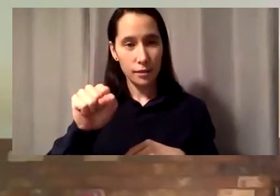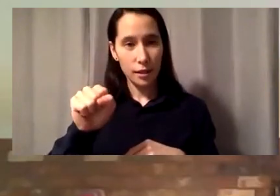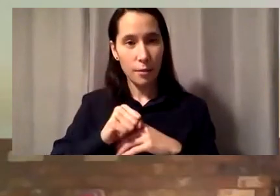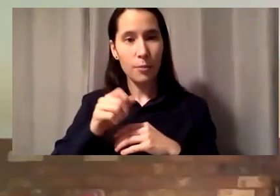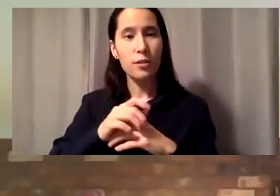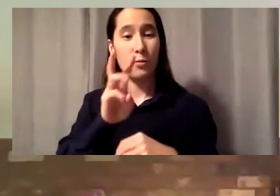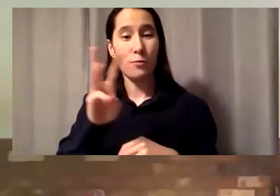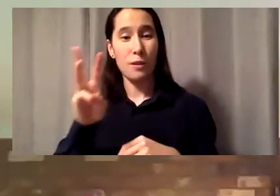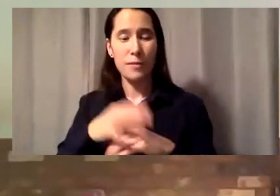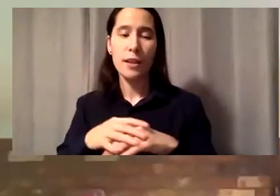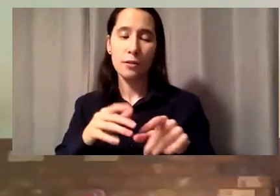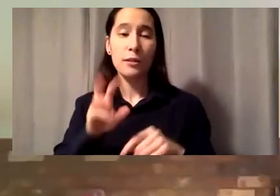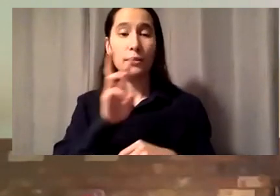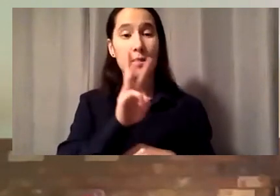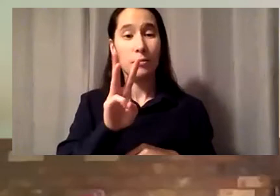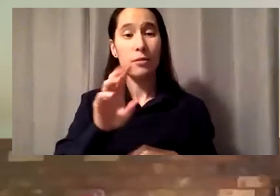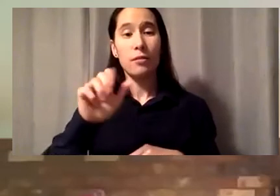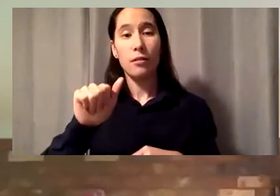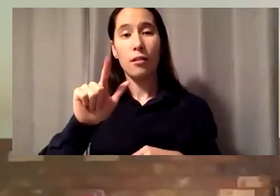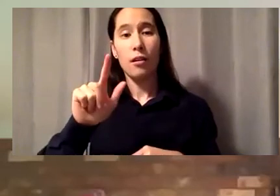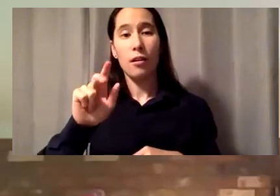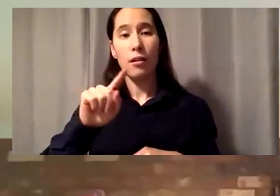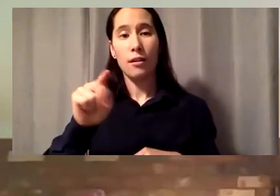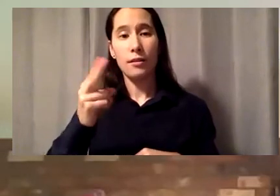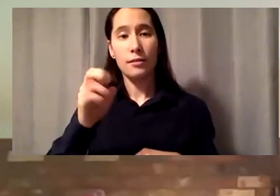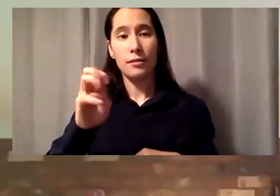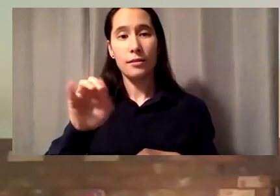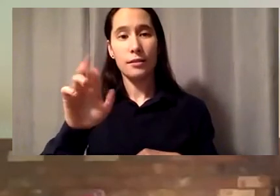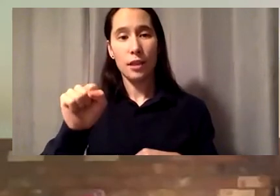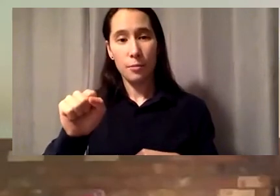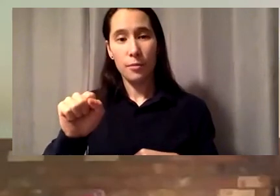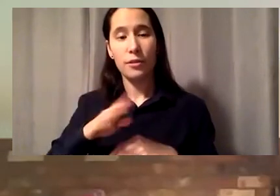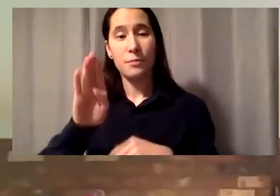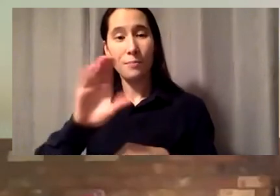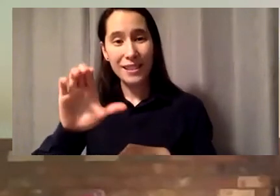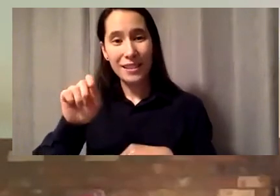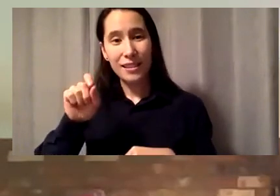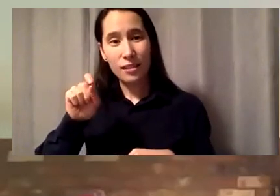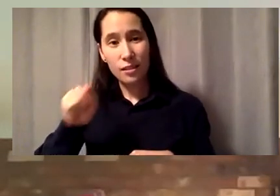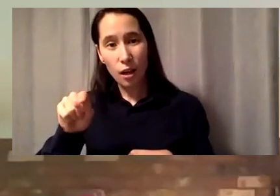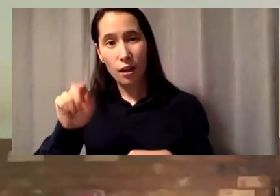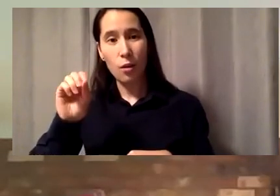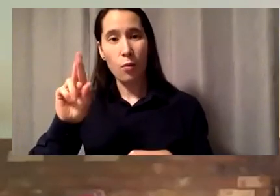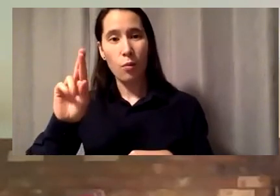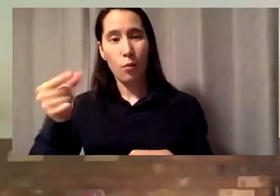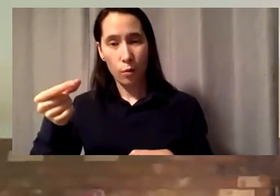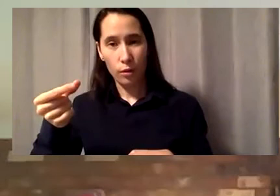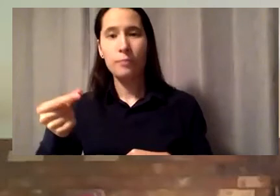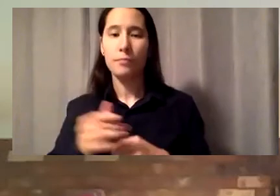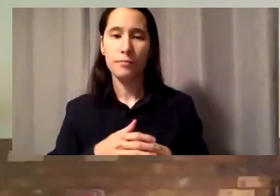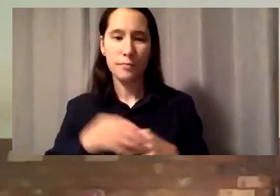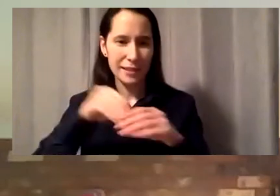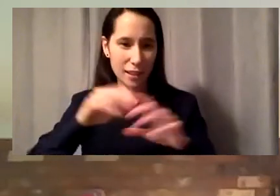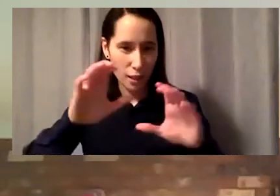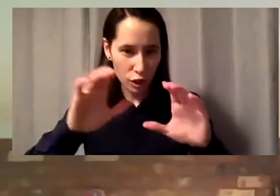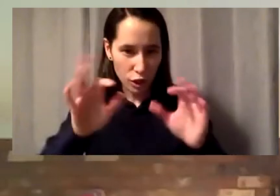www.alzheimerbc.org. You can also always call the First Link Dementia Helpline for information and support. And finally, I want to